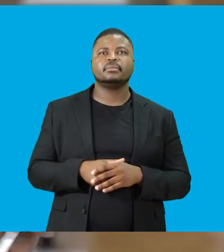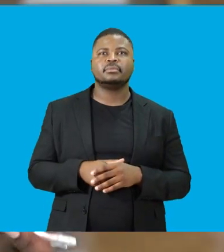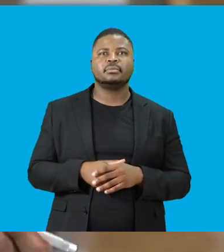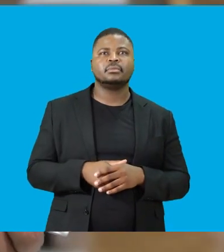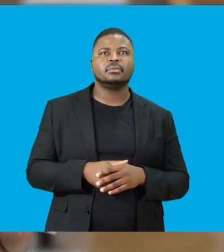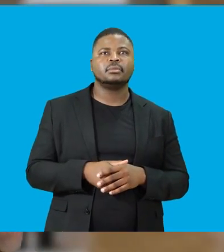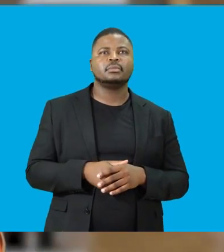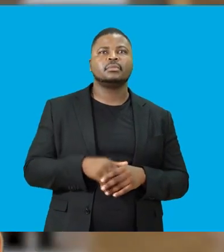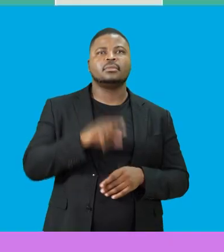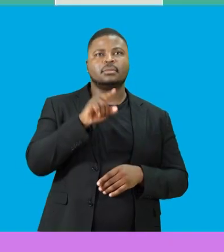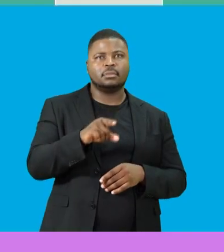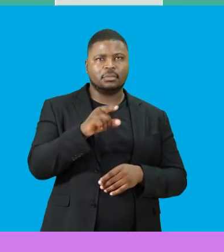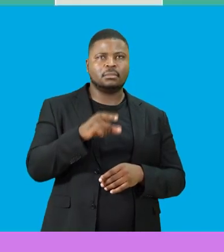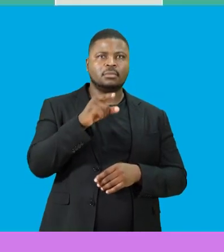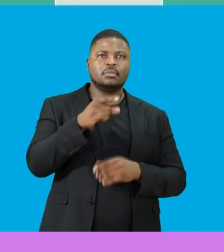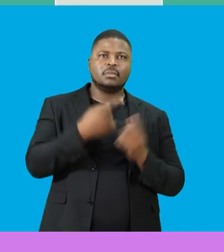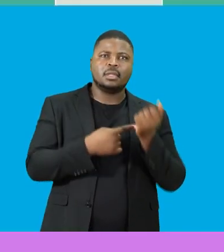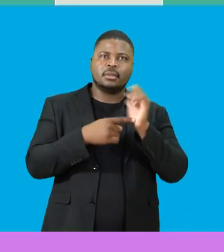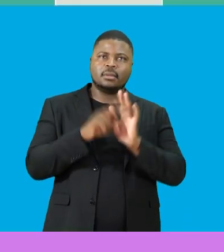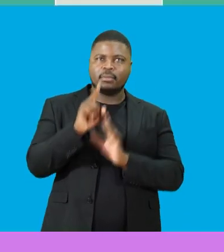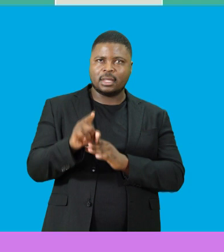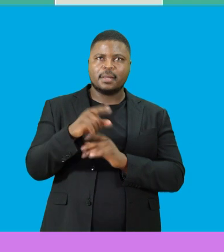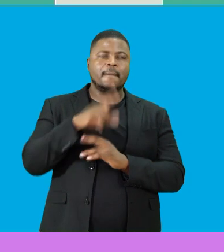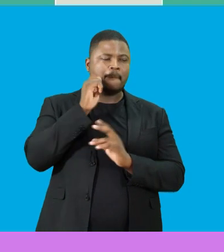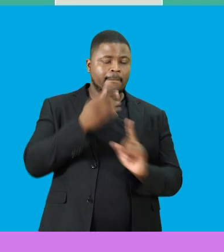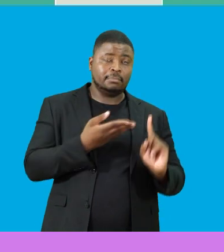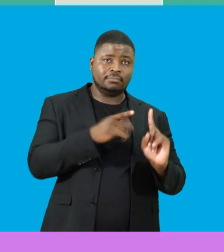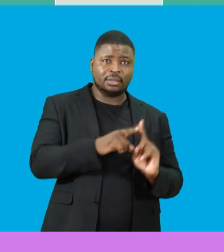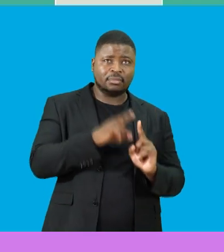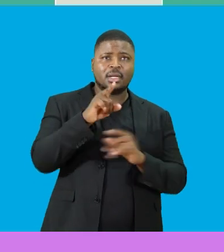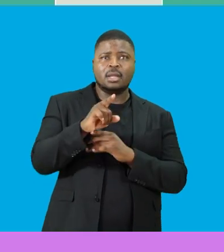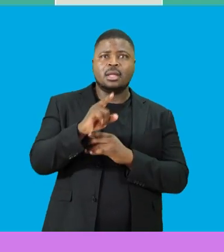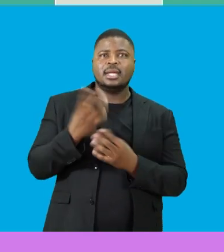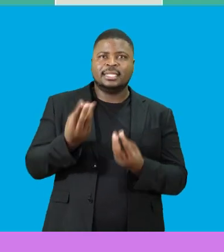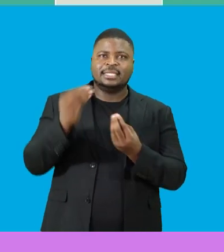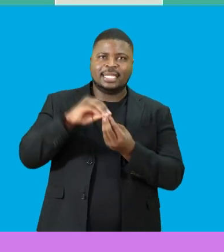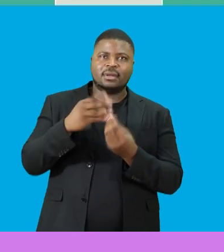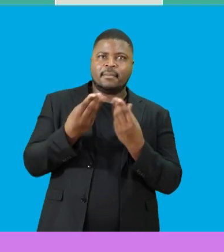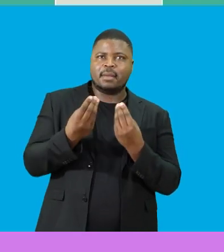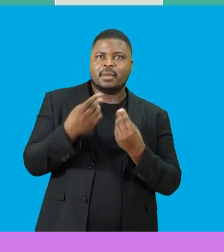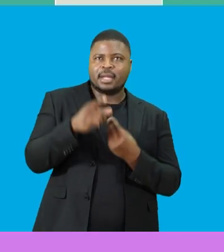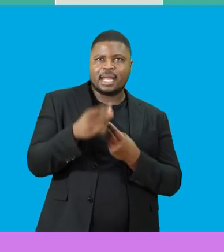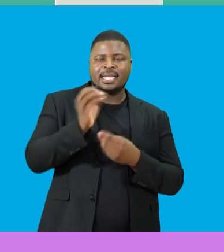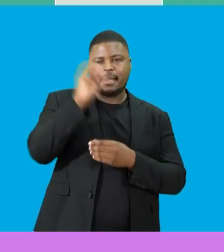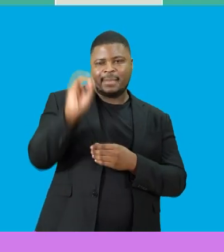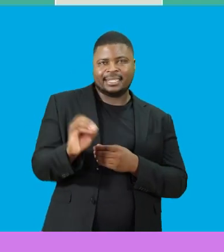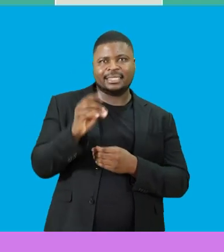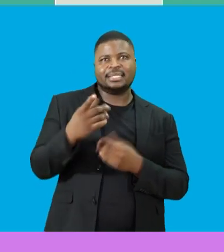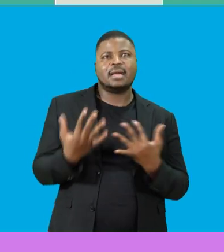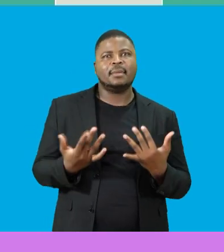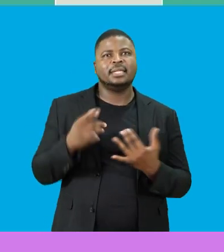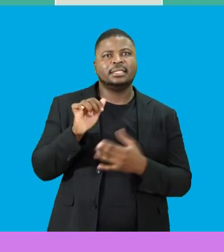C says, express Mr. Mbele's discounted amount as a percentage of the total cost. As a